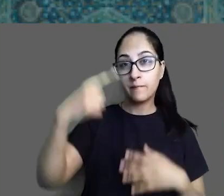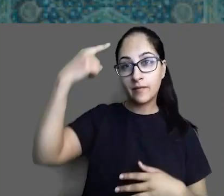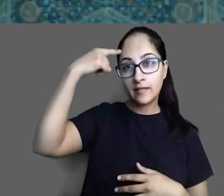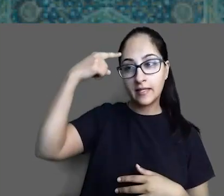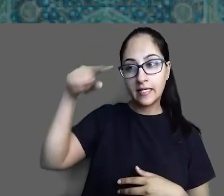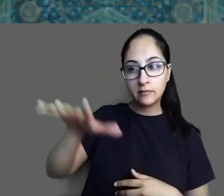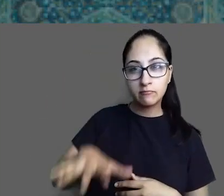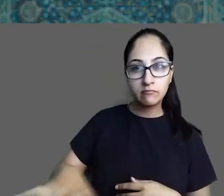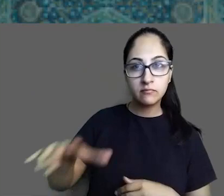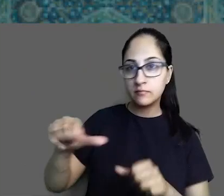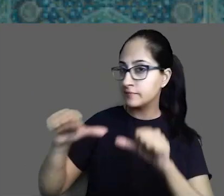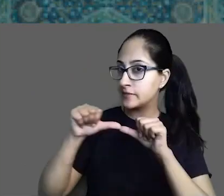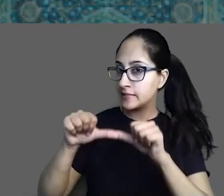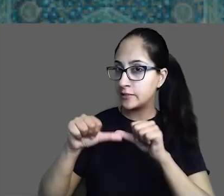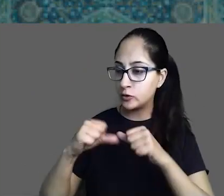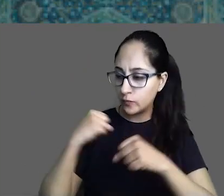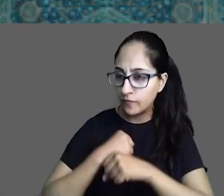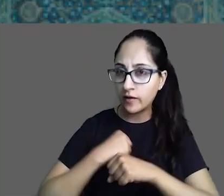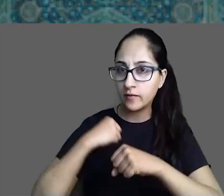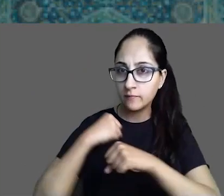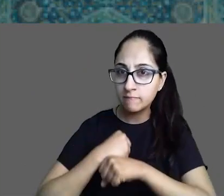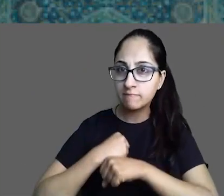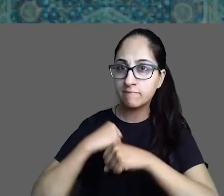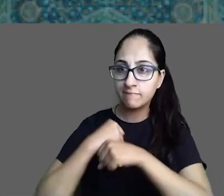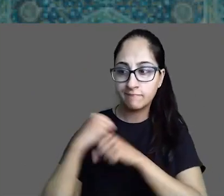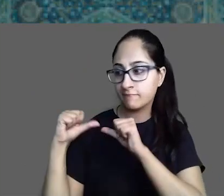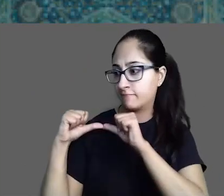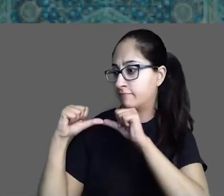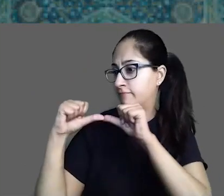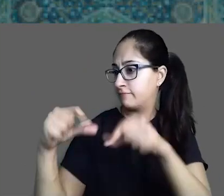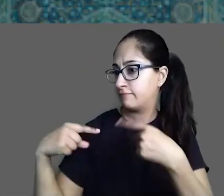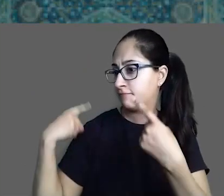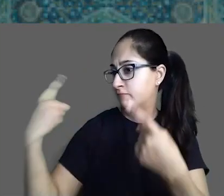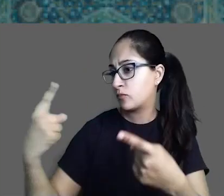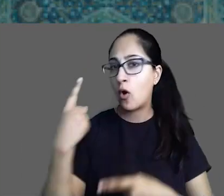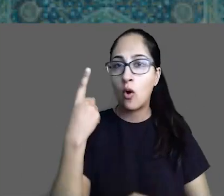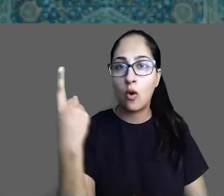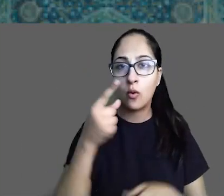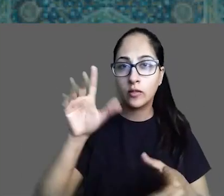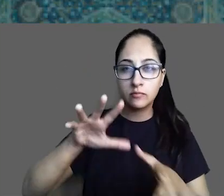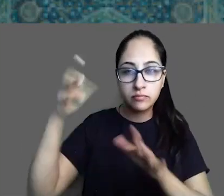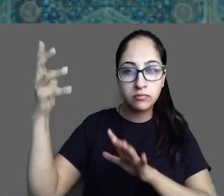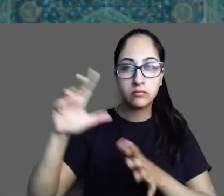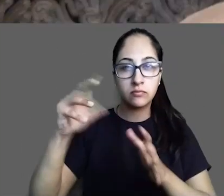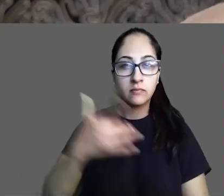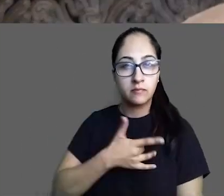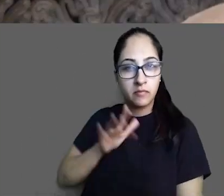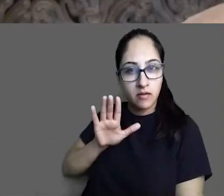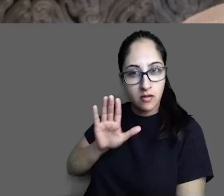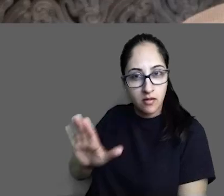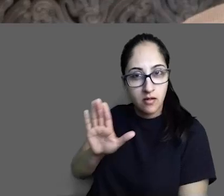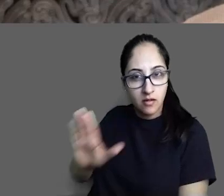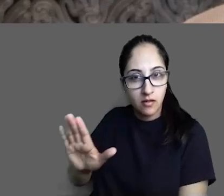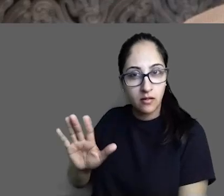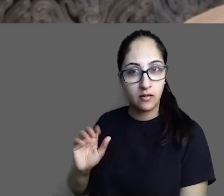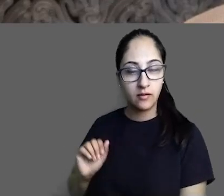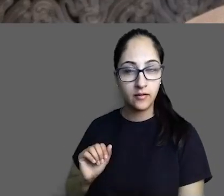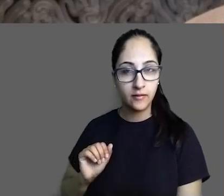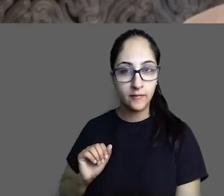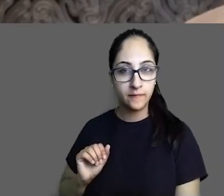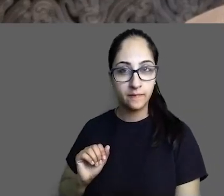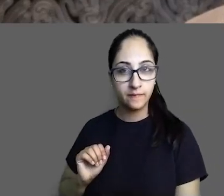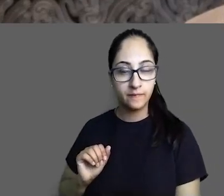continuous and permanent source of either conflict or disruption. And you'd